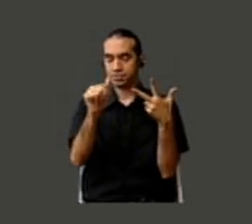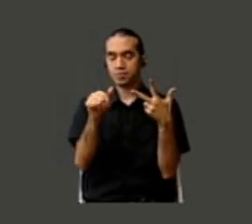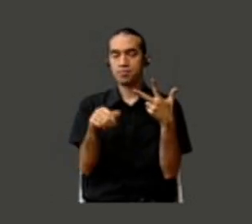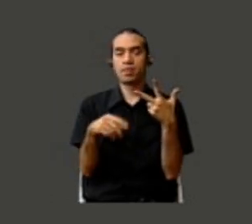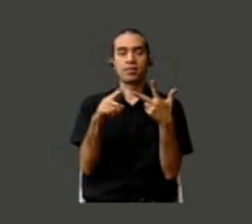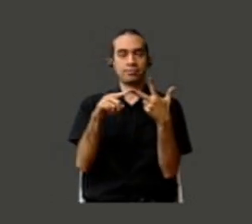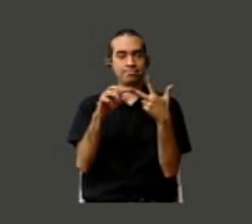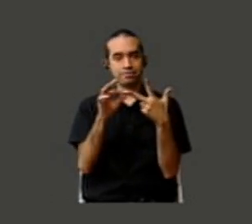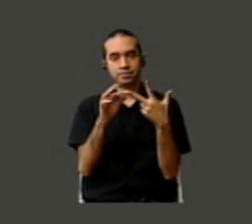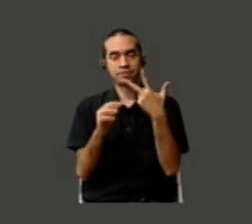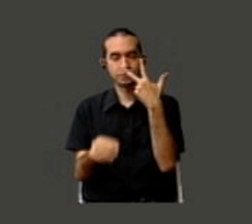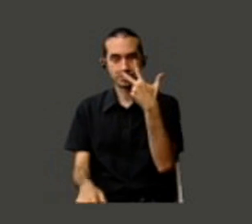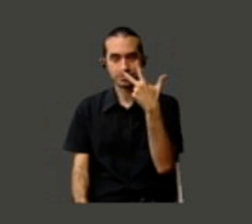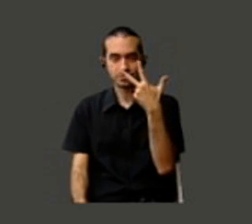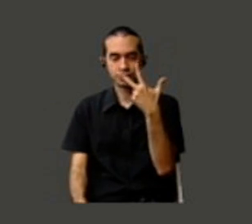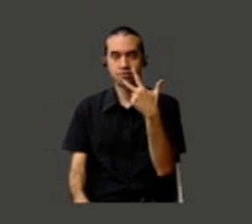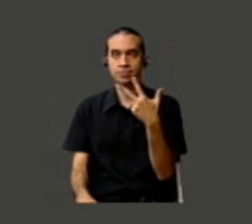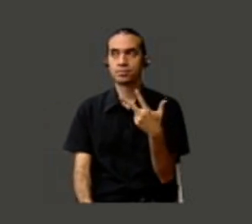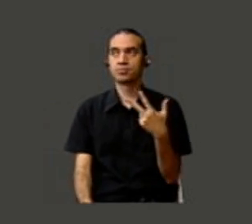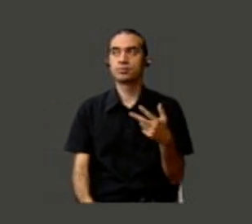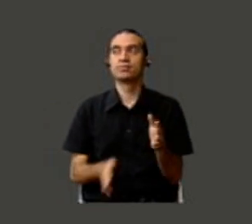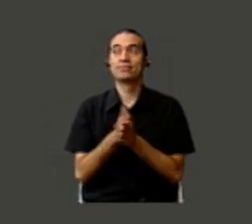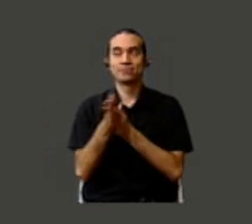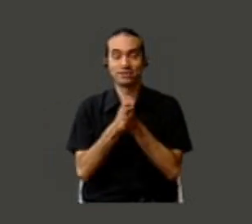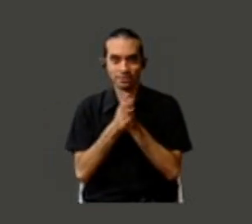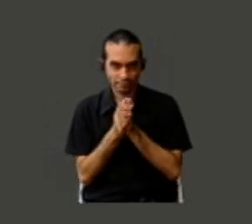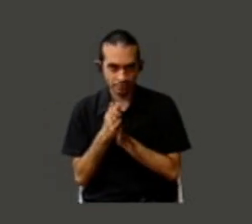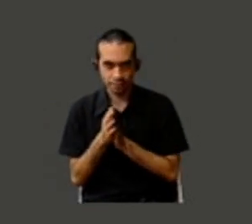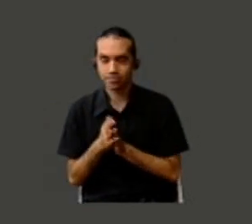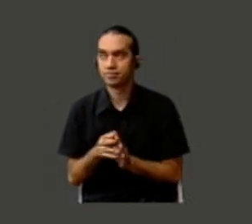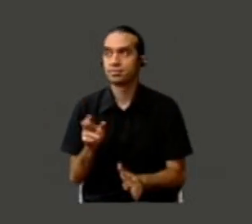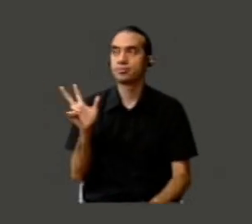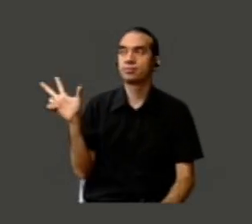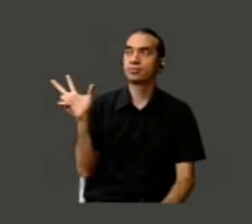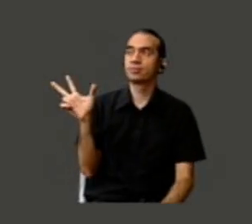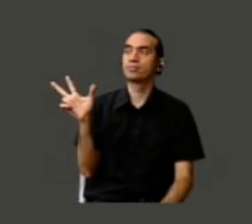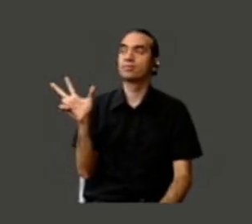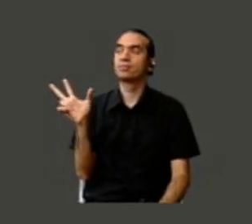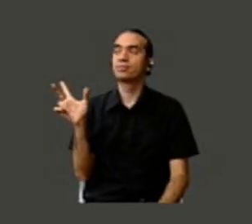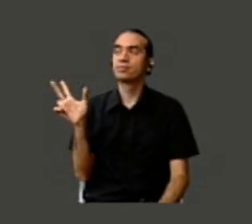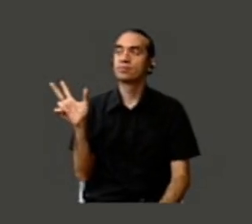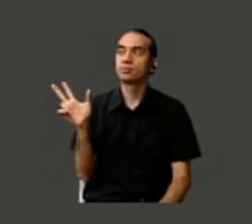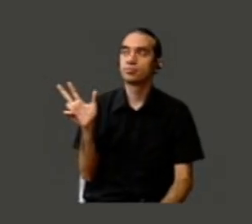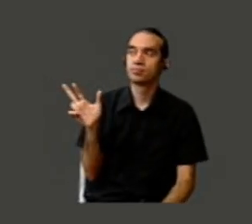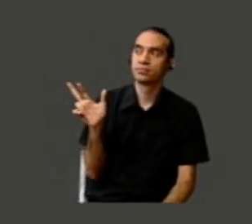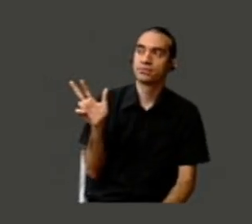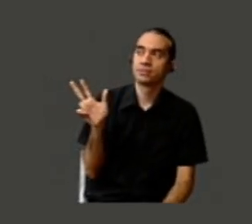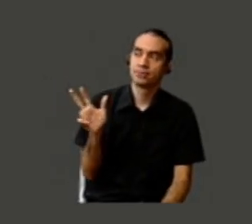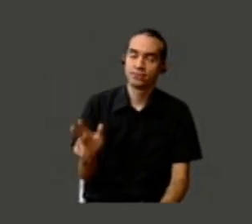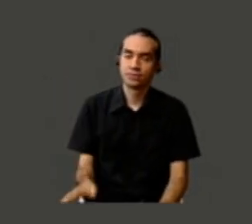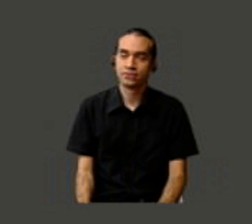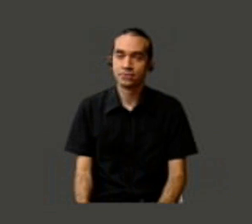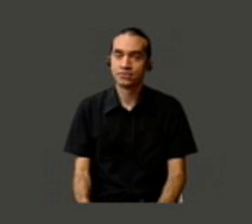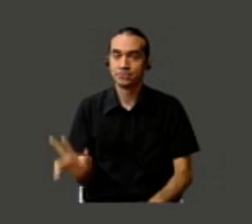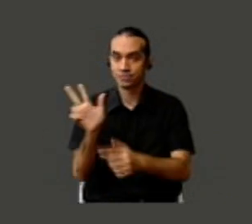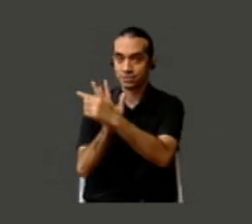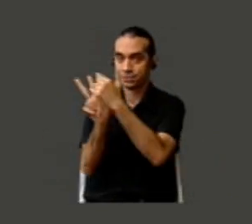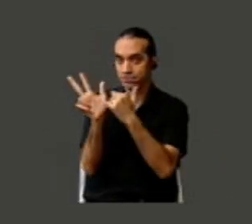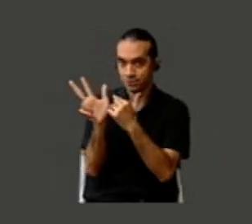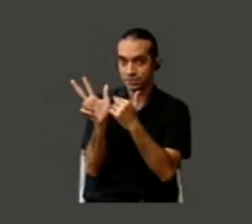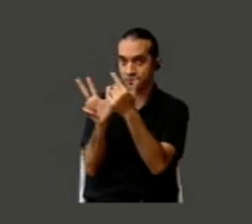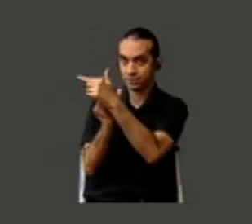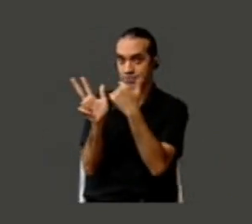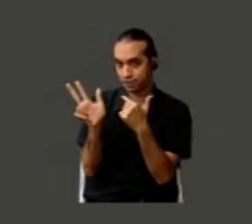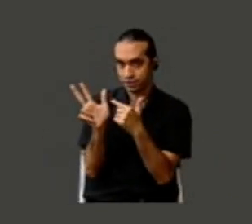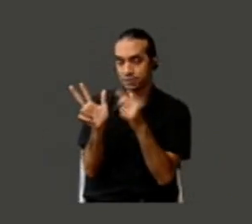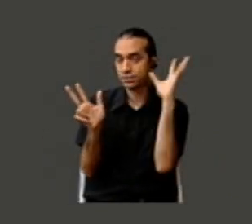vitamin. Okay, Charlie, here we go. Now, we have three pictures. Okay, and you